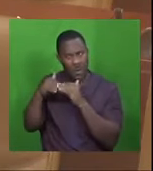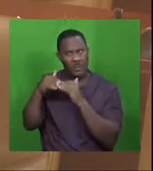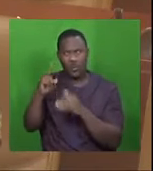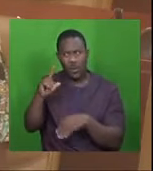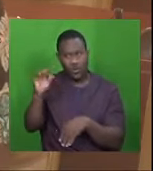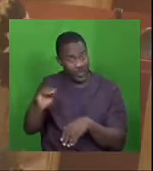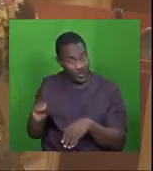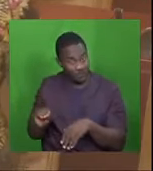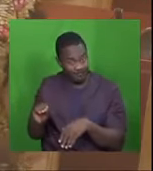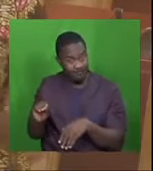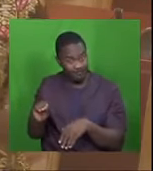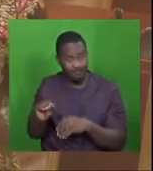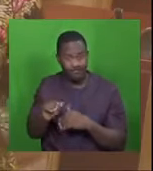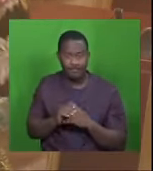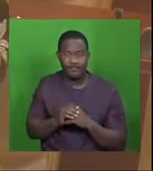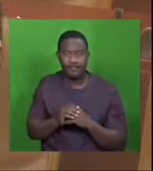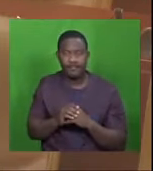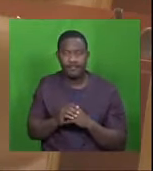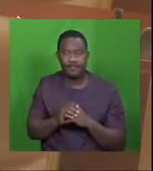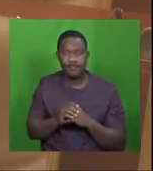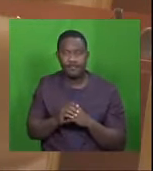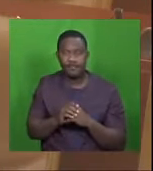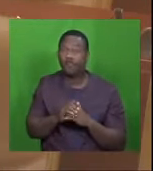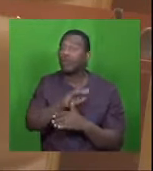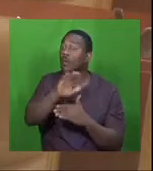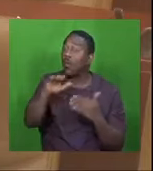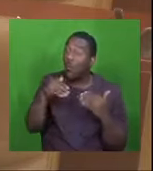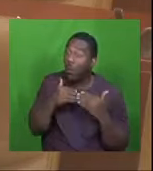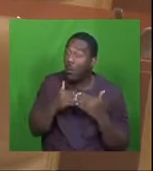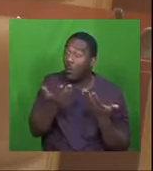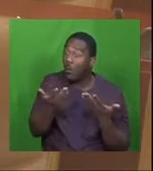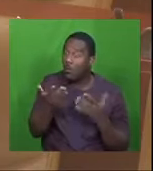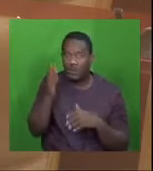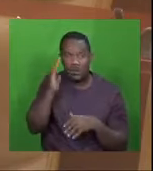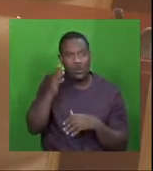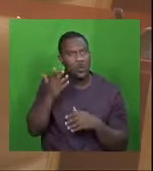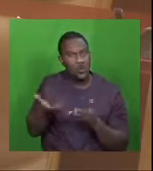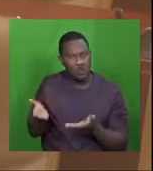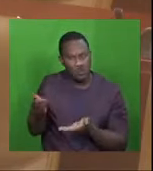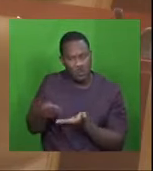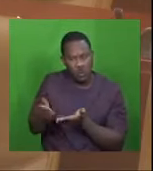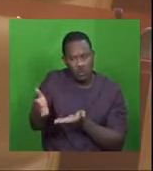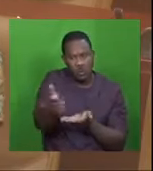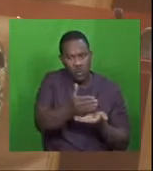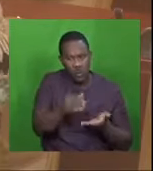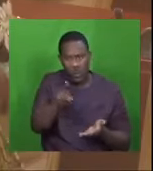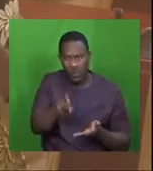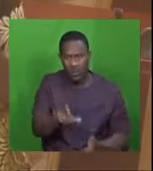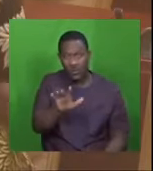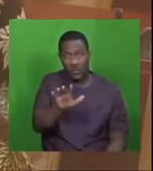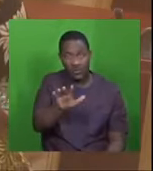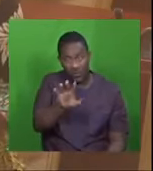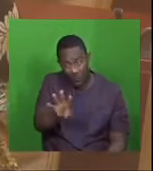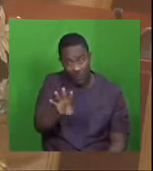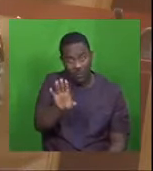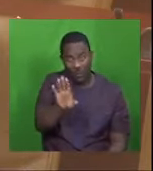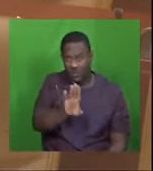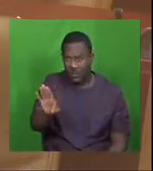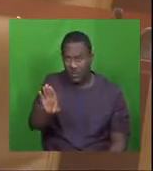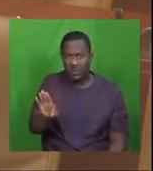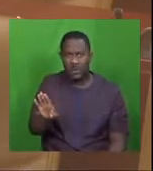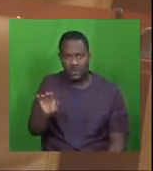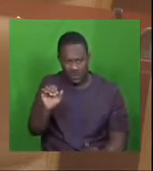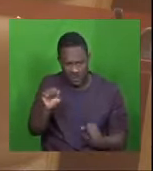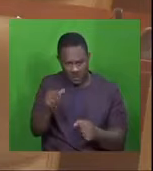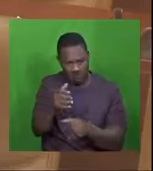up to 1% of this levy. Mr. Speaker, all this will also raise an additional 1.4 billion to help us generate the revenue